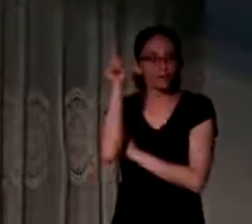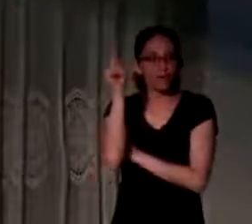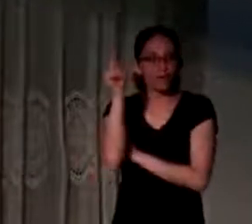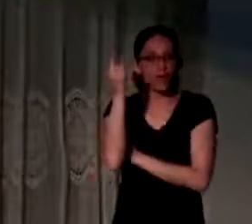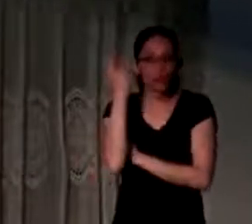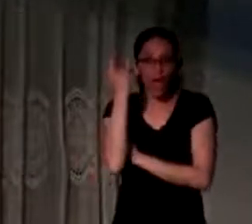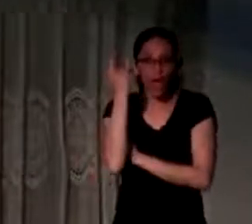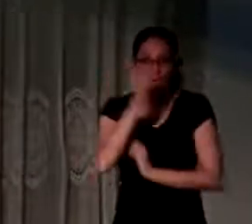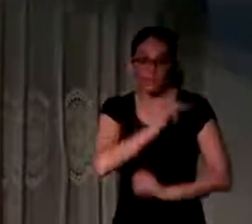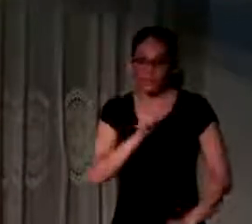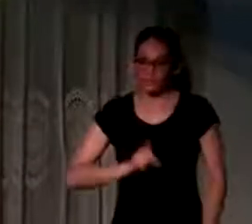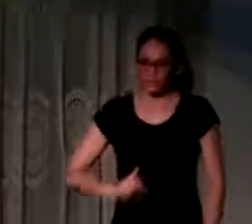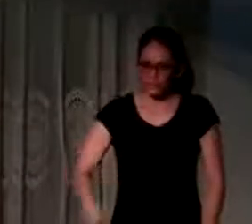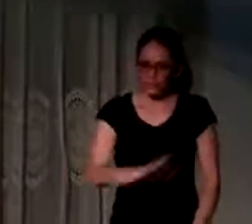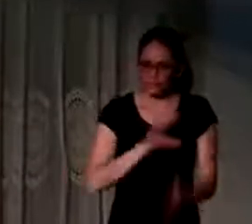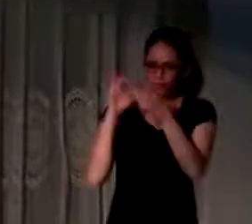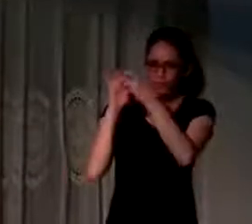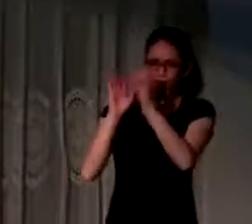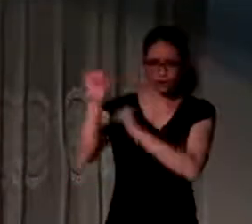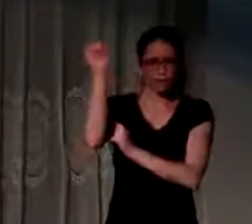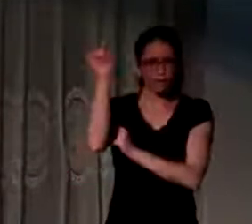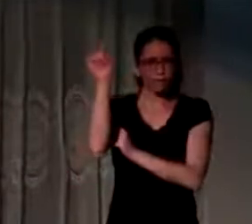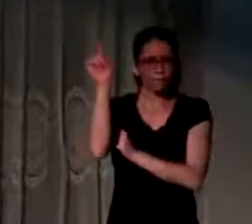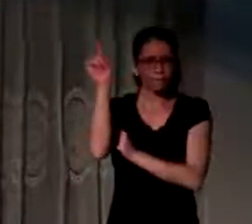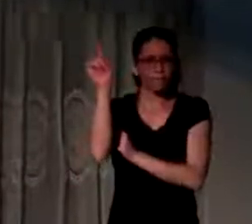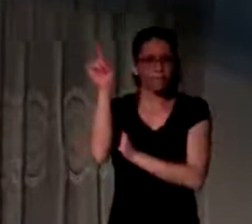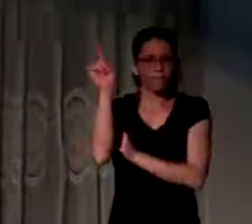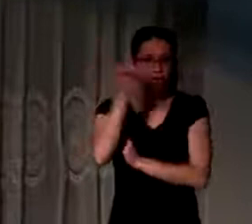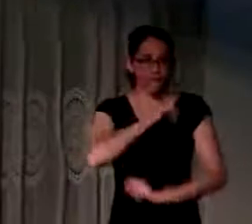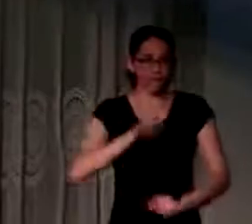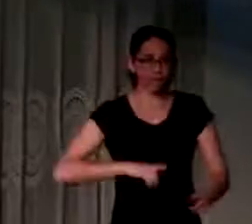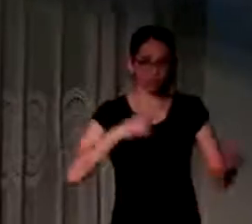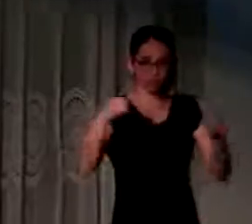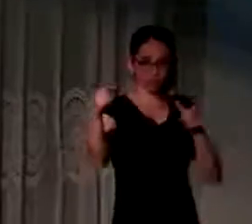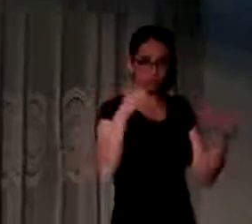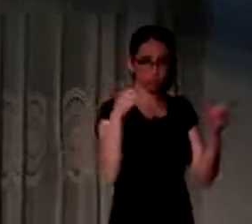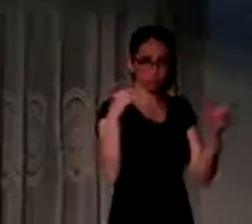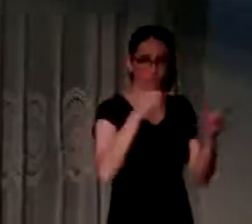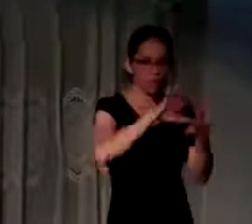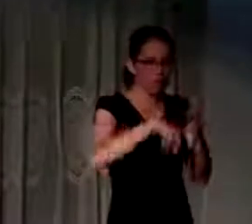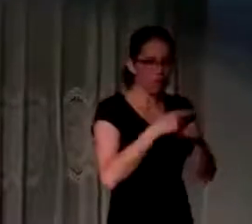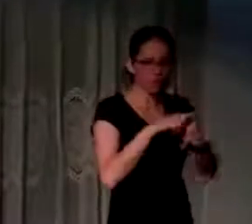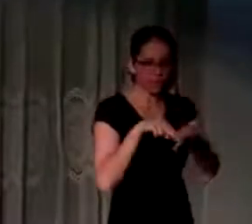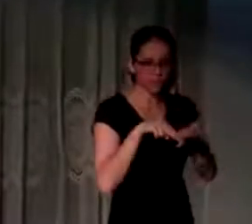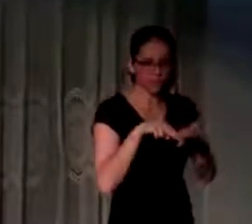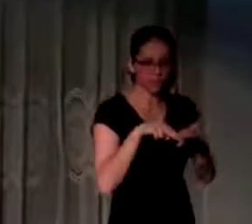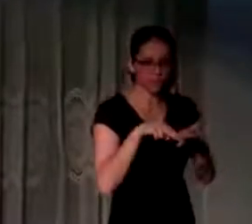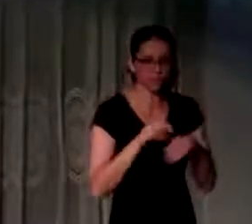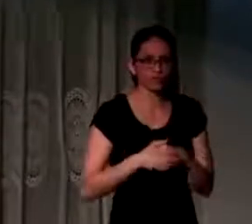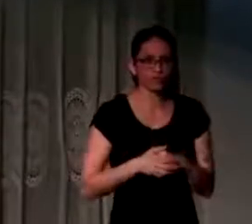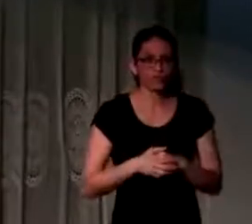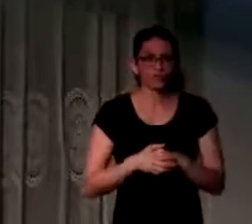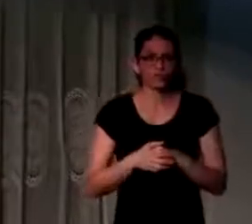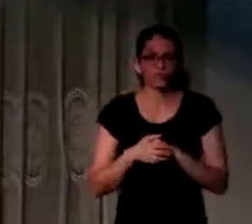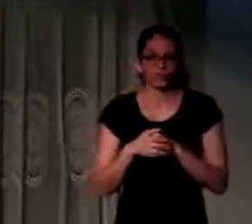the Lord's, and he rules all the nations. Starting about,